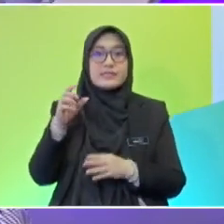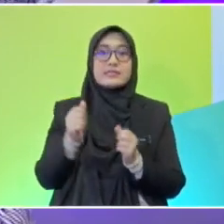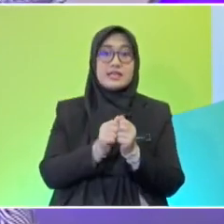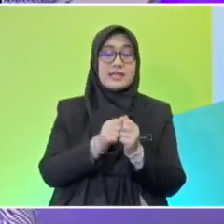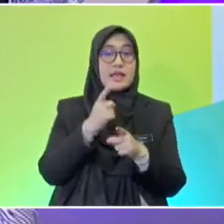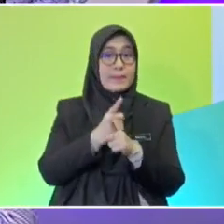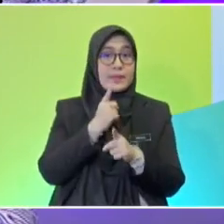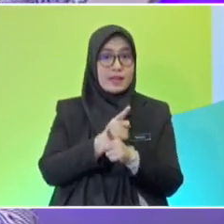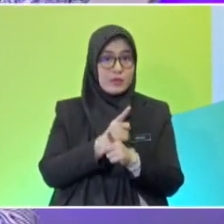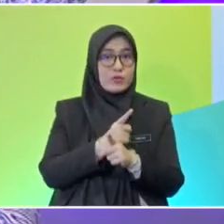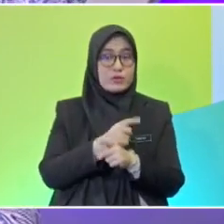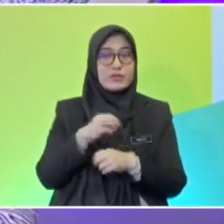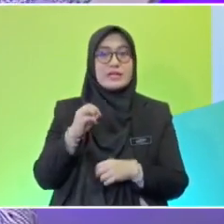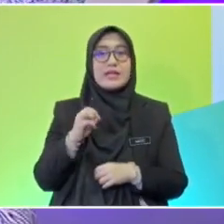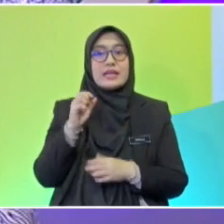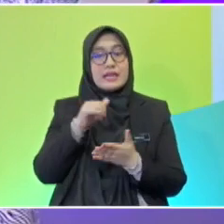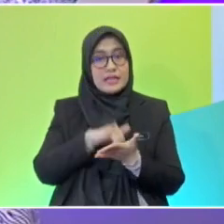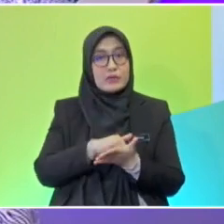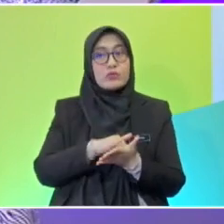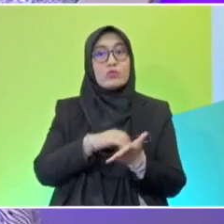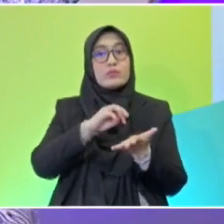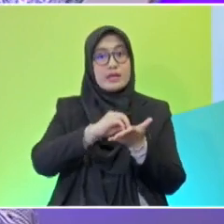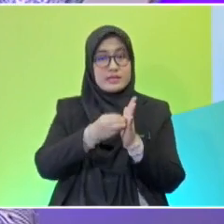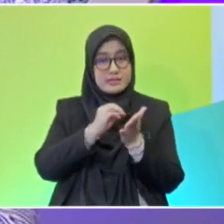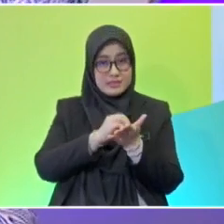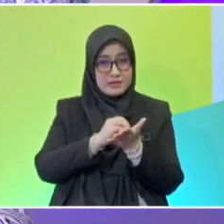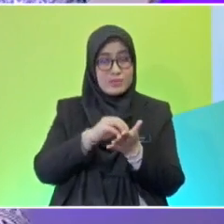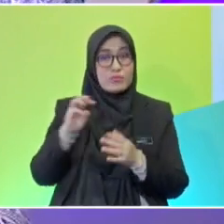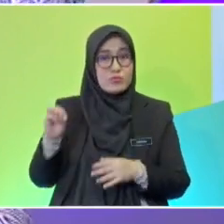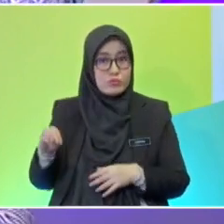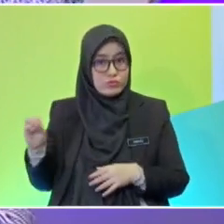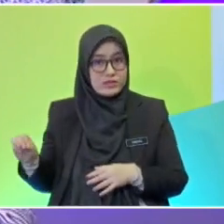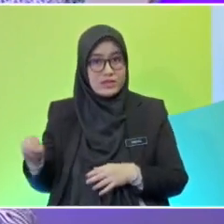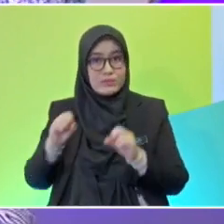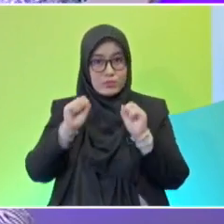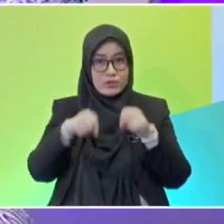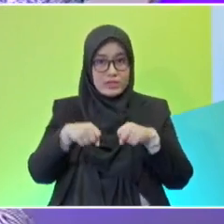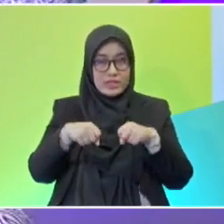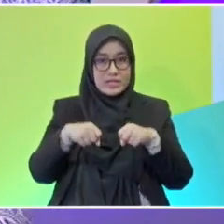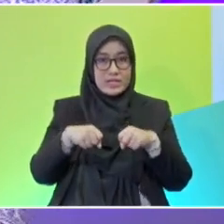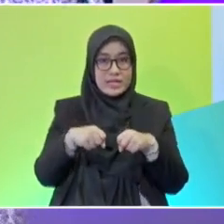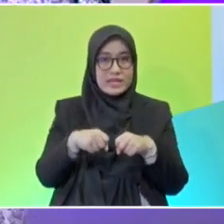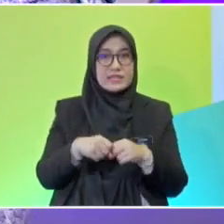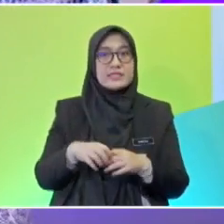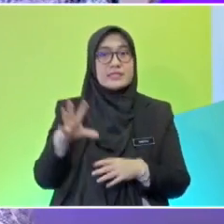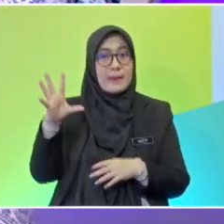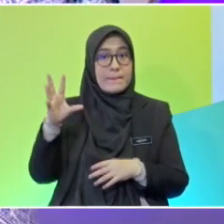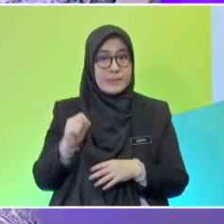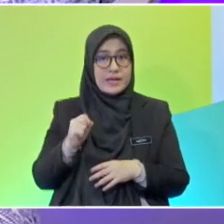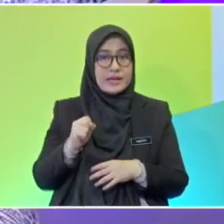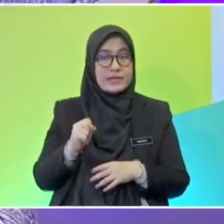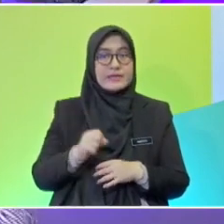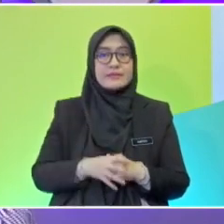that pupils are able to achieve the learning standard. So now I can give them a performance level.